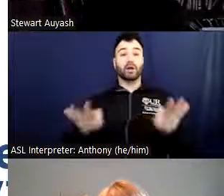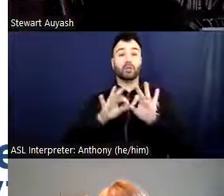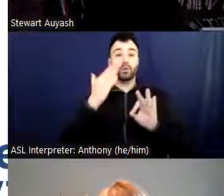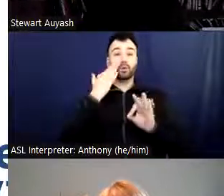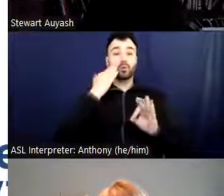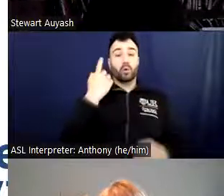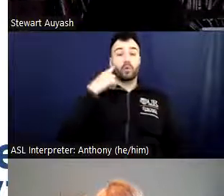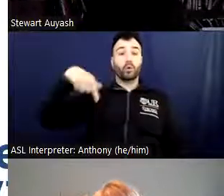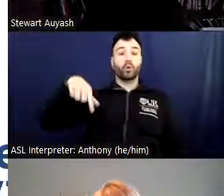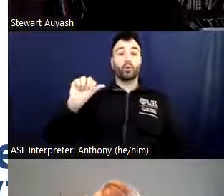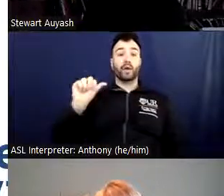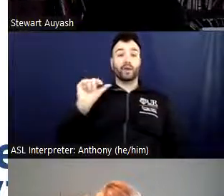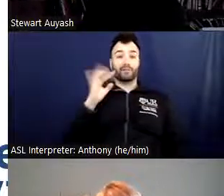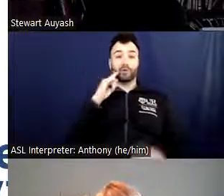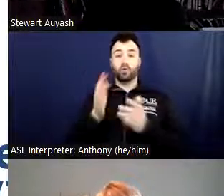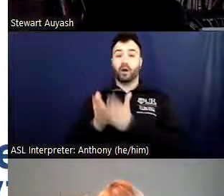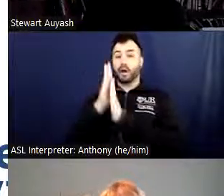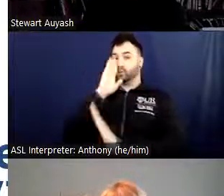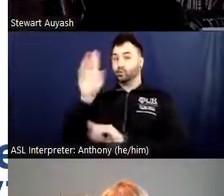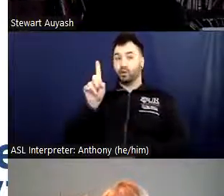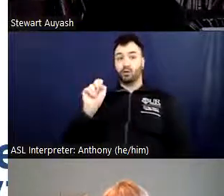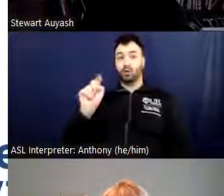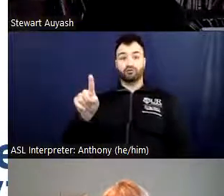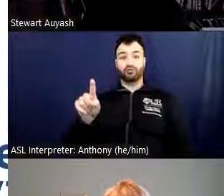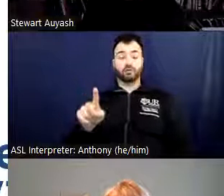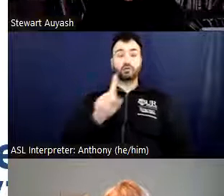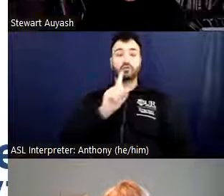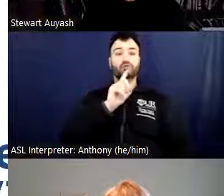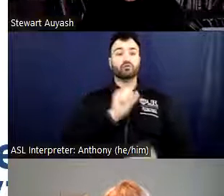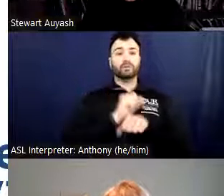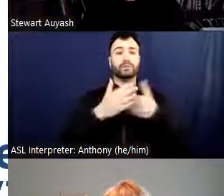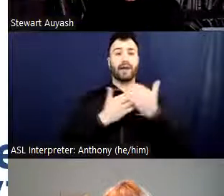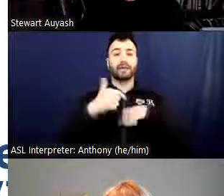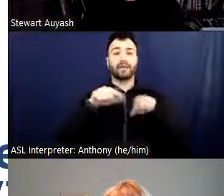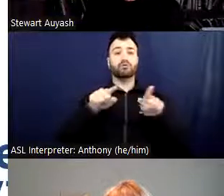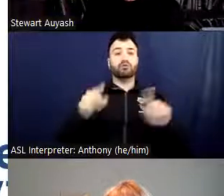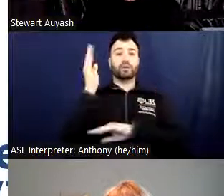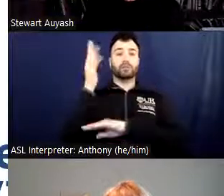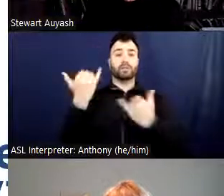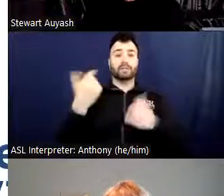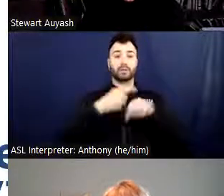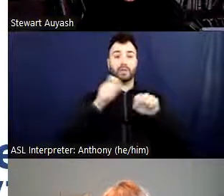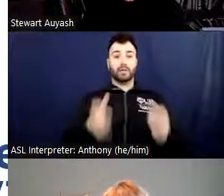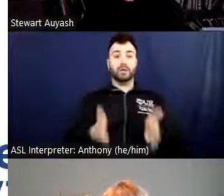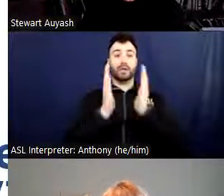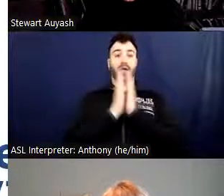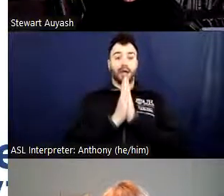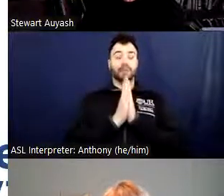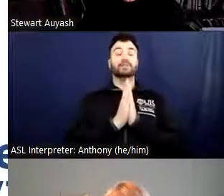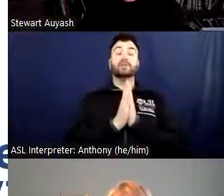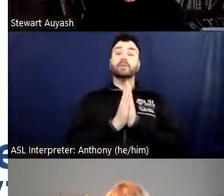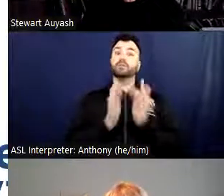for the presenter. We ask that you use this button at any time during the presentation to ask a question so that the question does not get lost in the